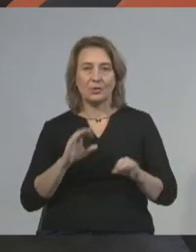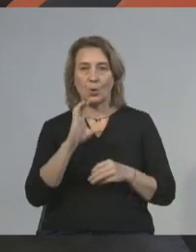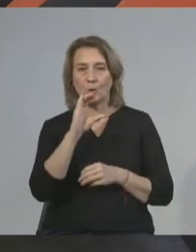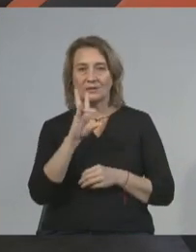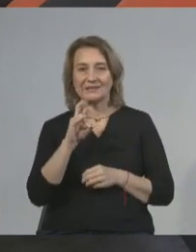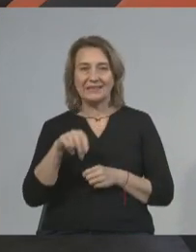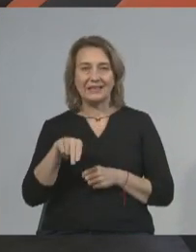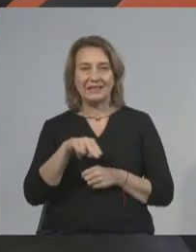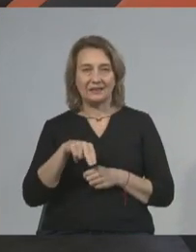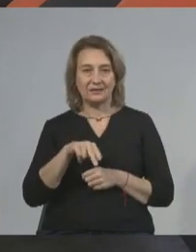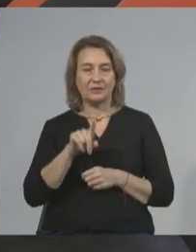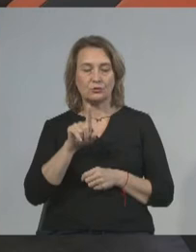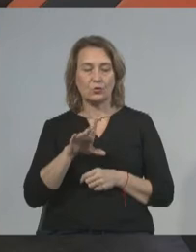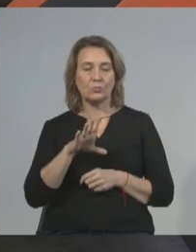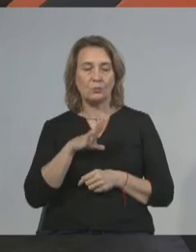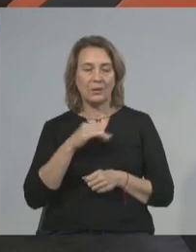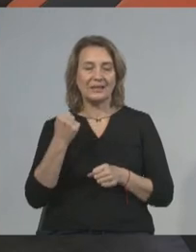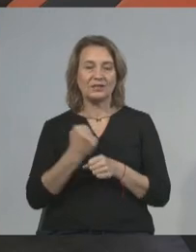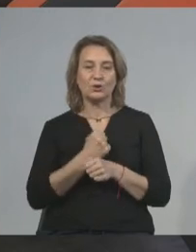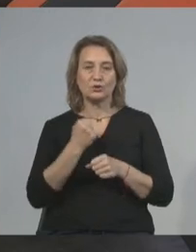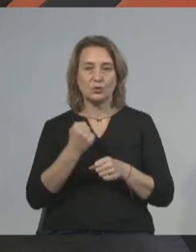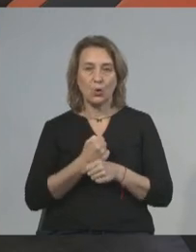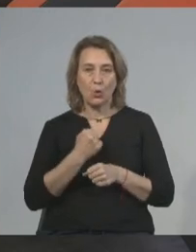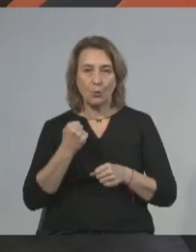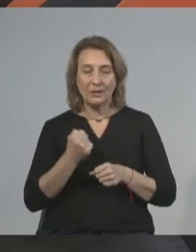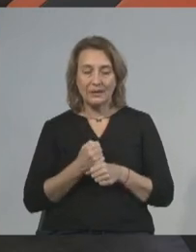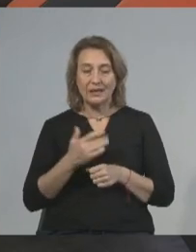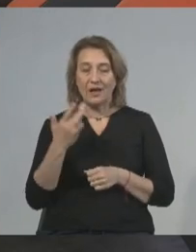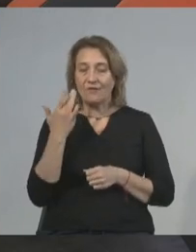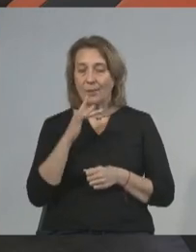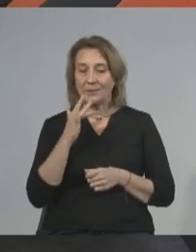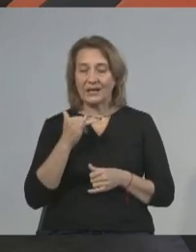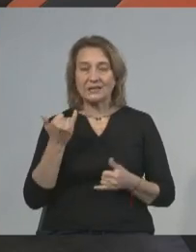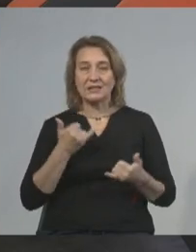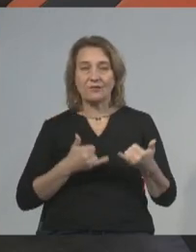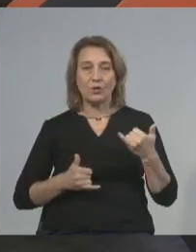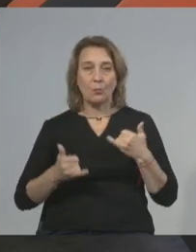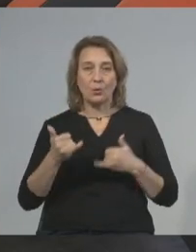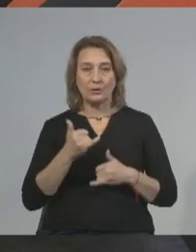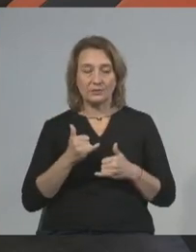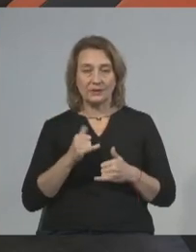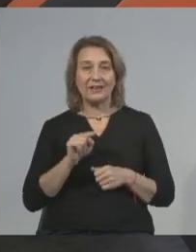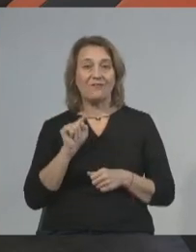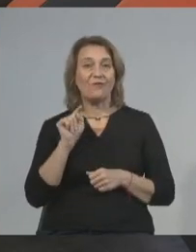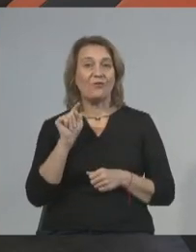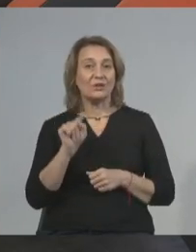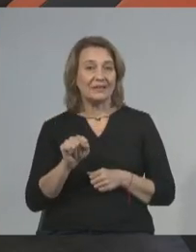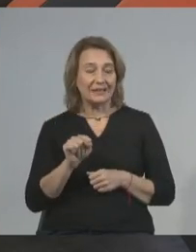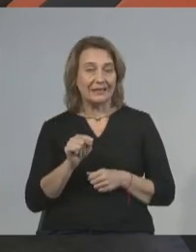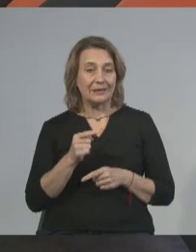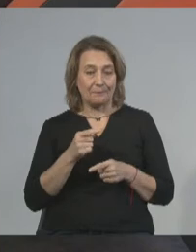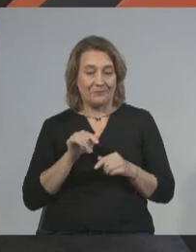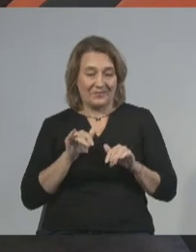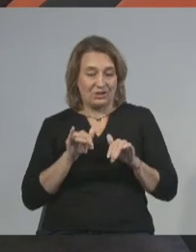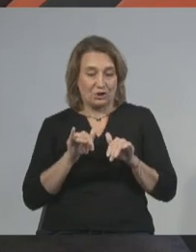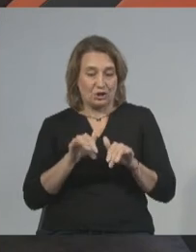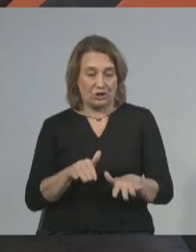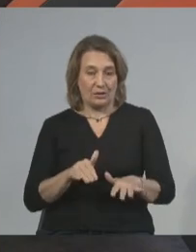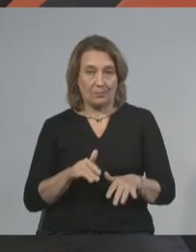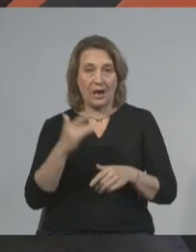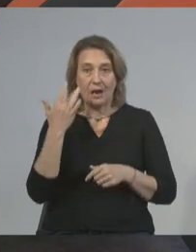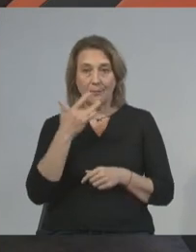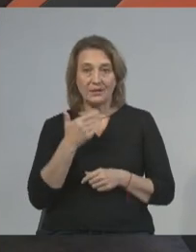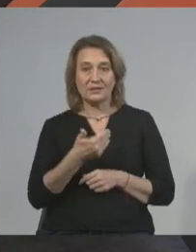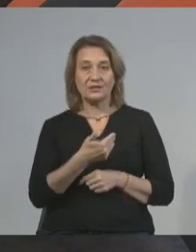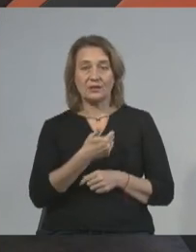hiv that hiv was developed in the american lab and to this way americans wanted